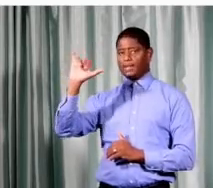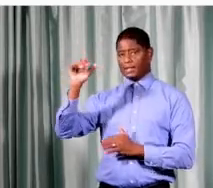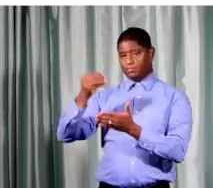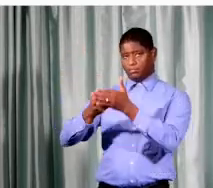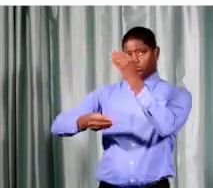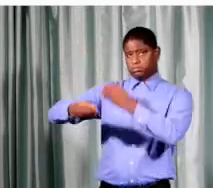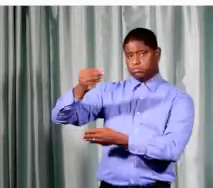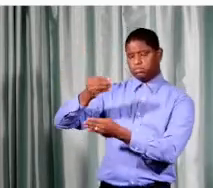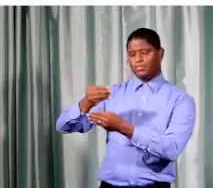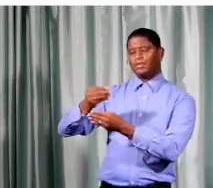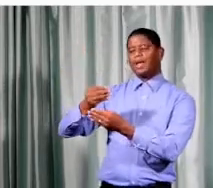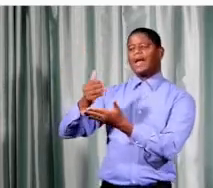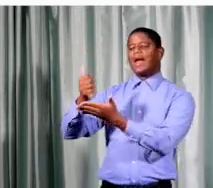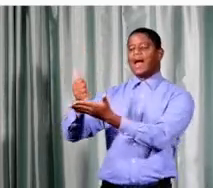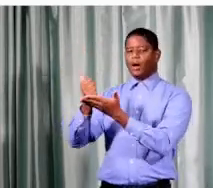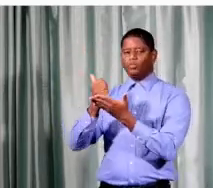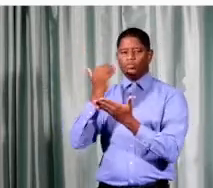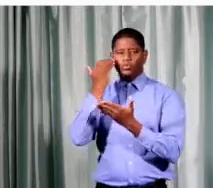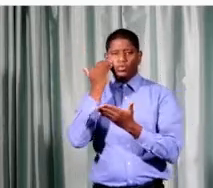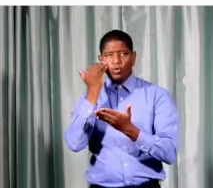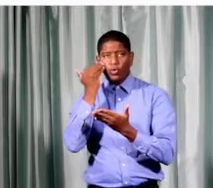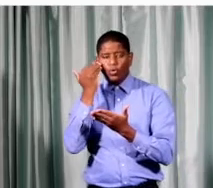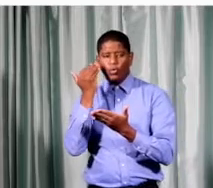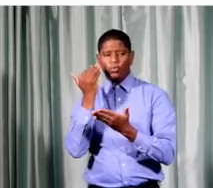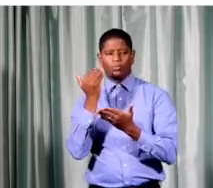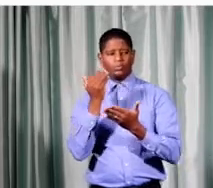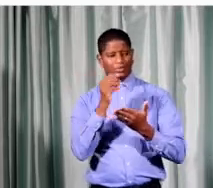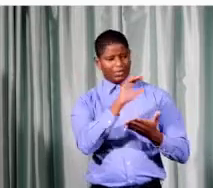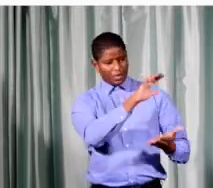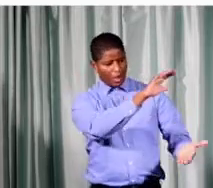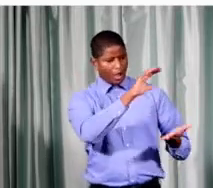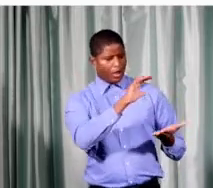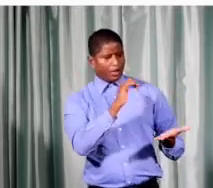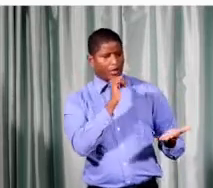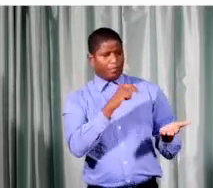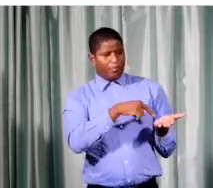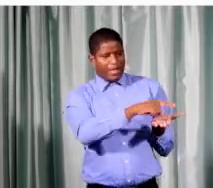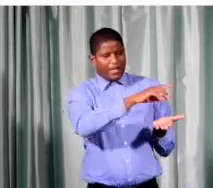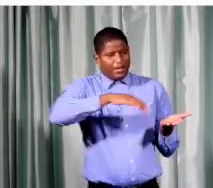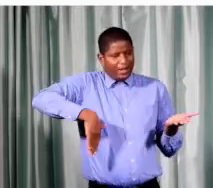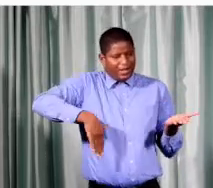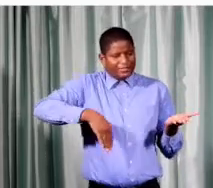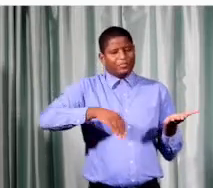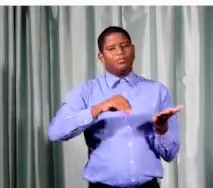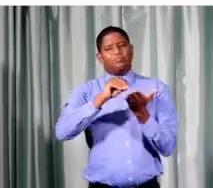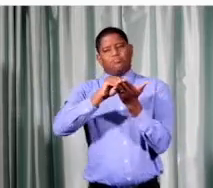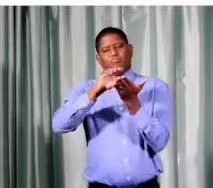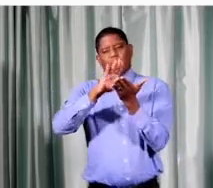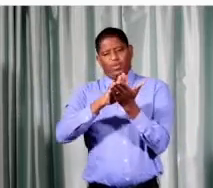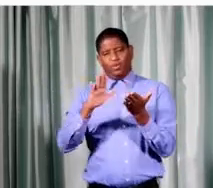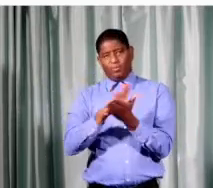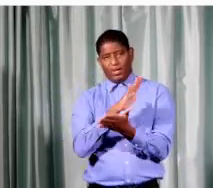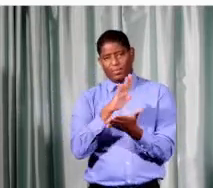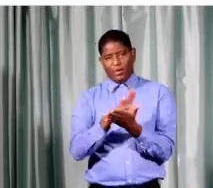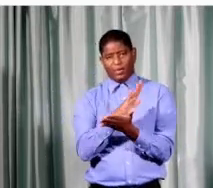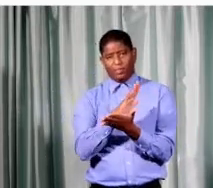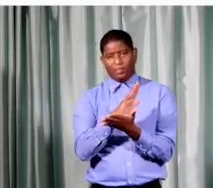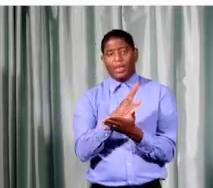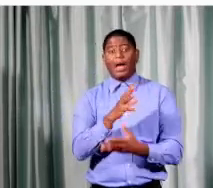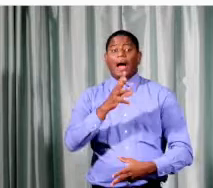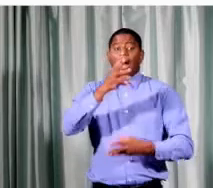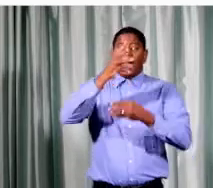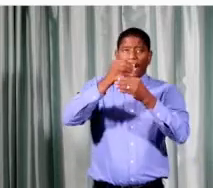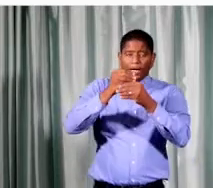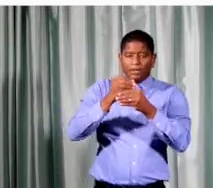complications, but it added human judgment into accounting. And from